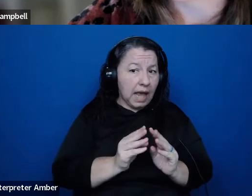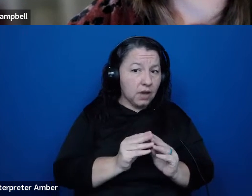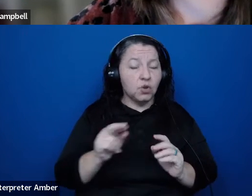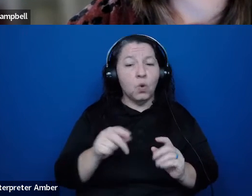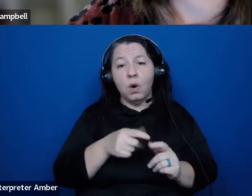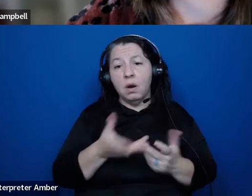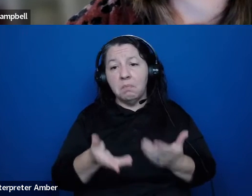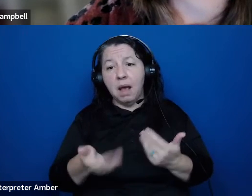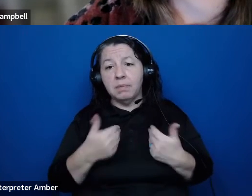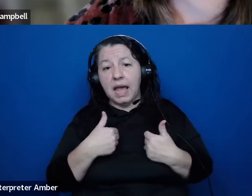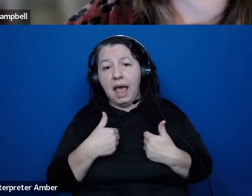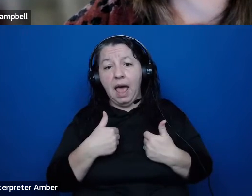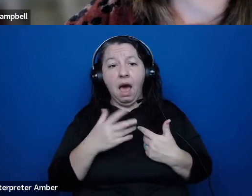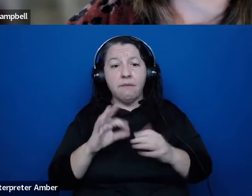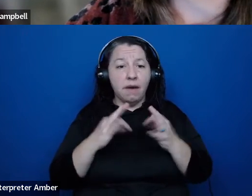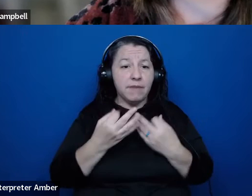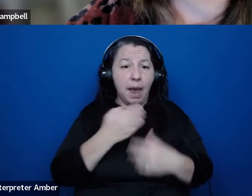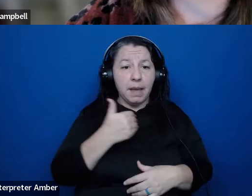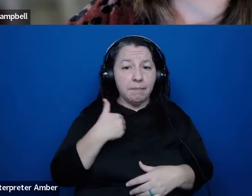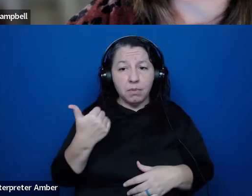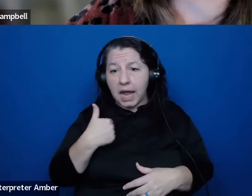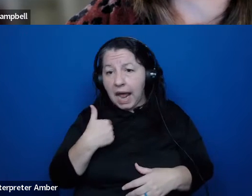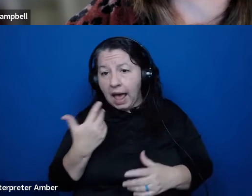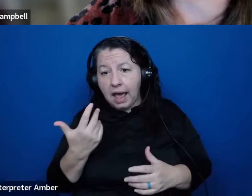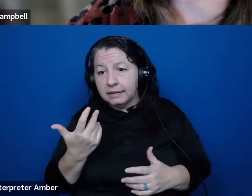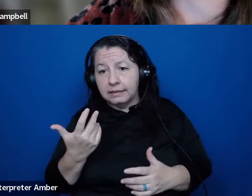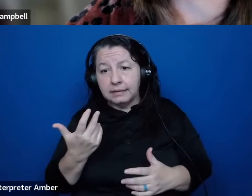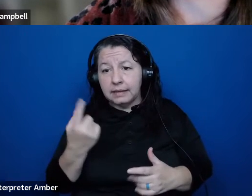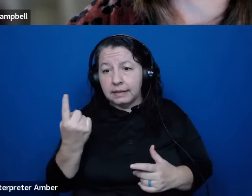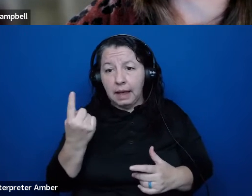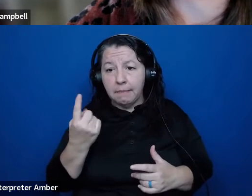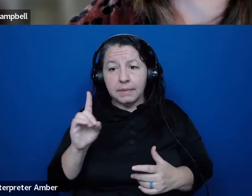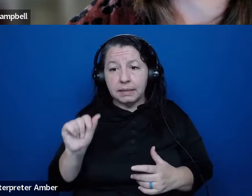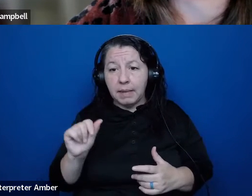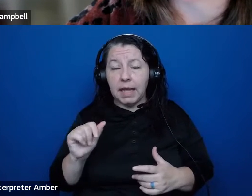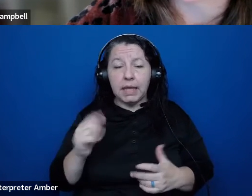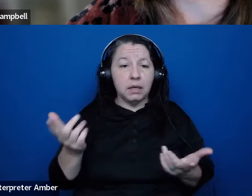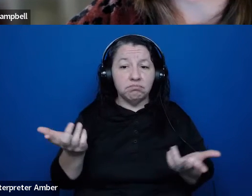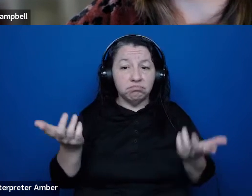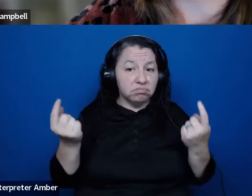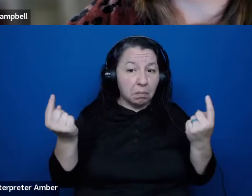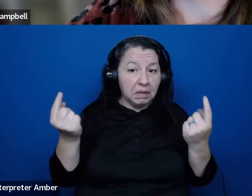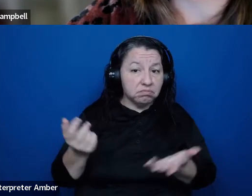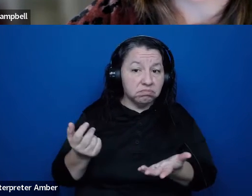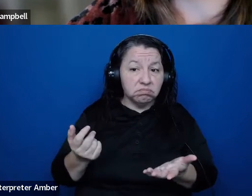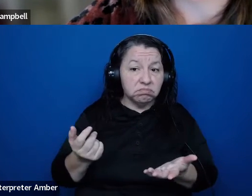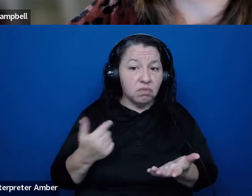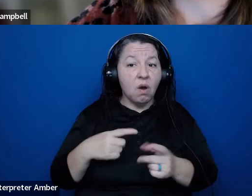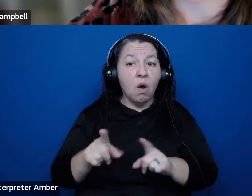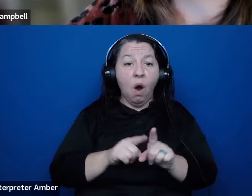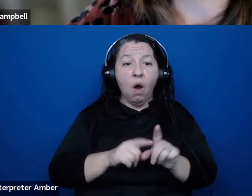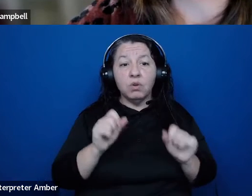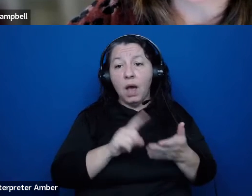a loved one that has disabilities. I can also look in